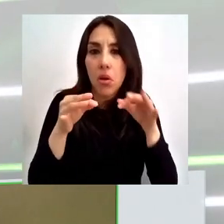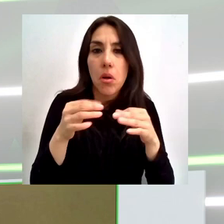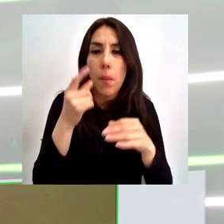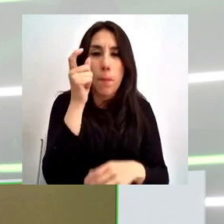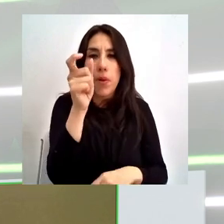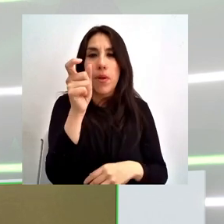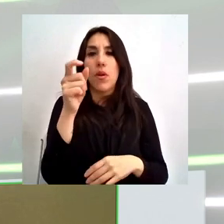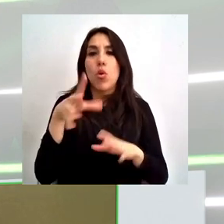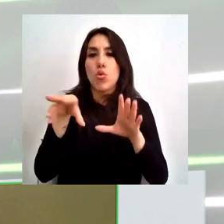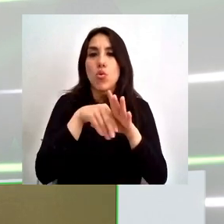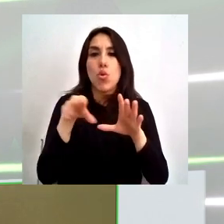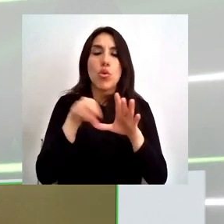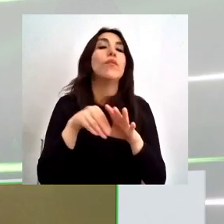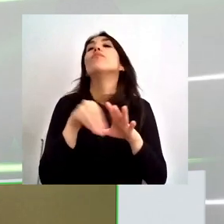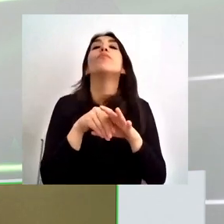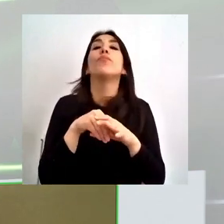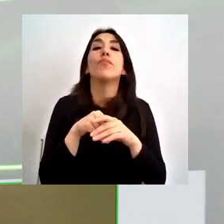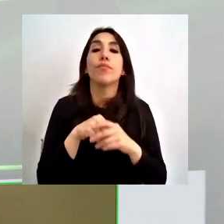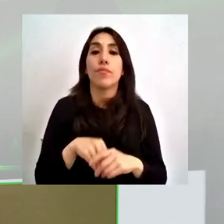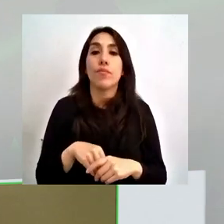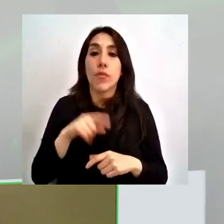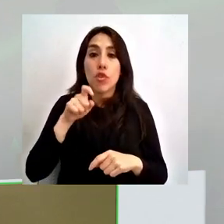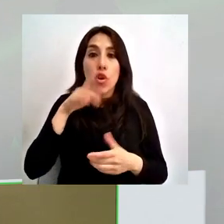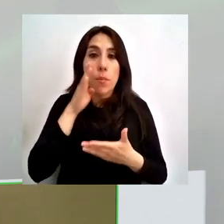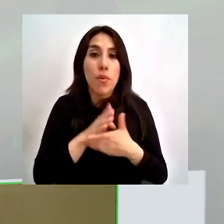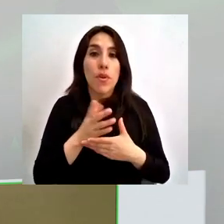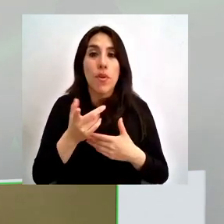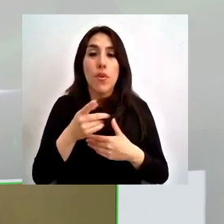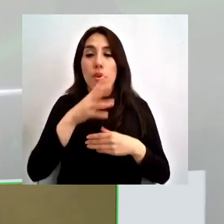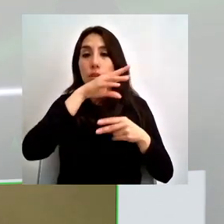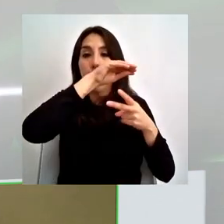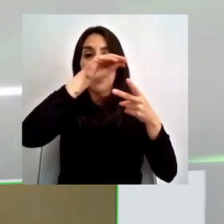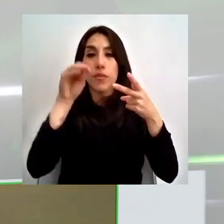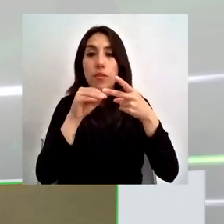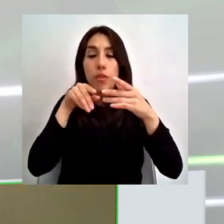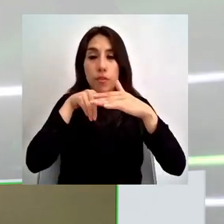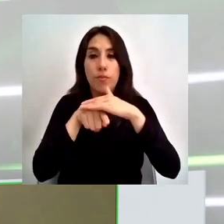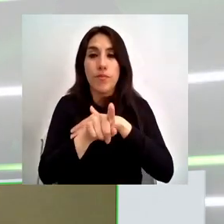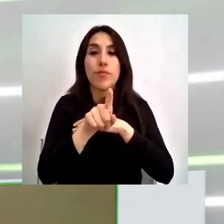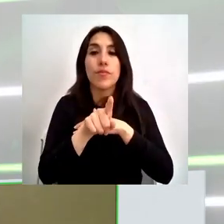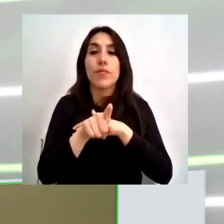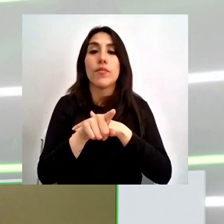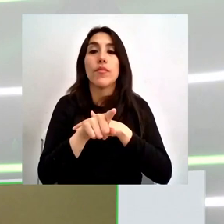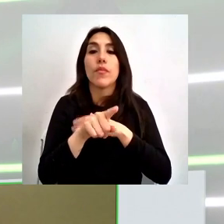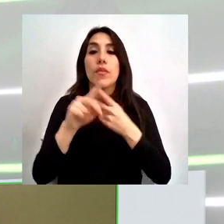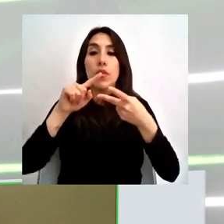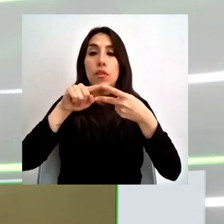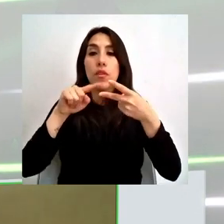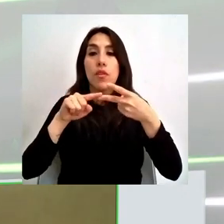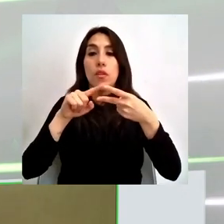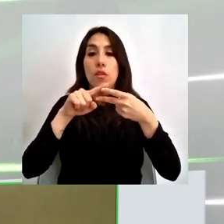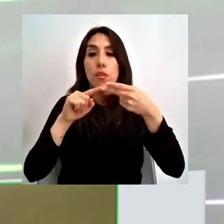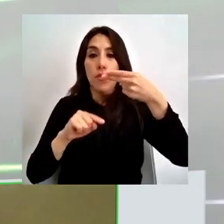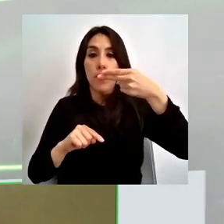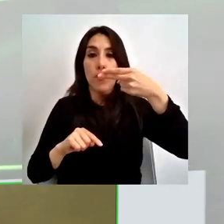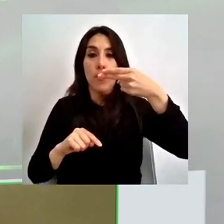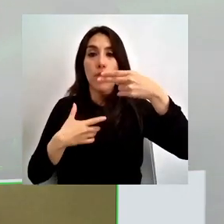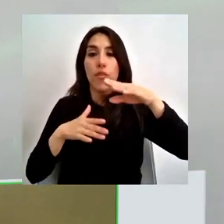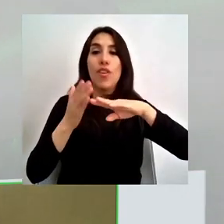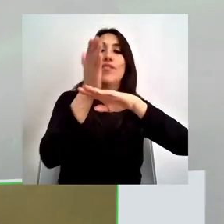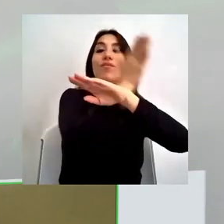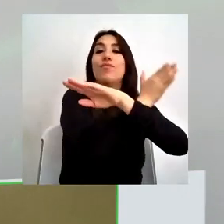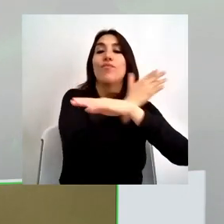And we have found in the past, again, in the United States, and I know the ESSEL Foundation has found this also in